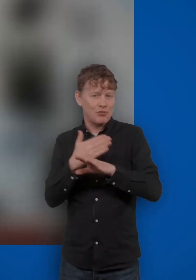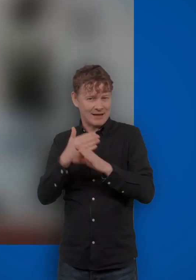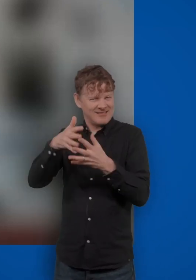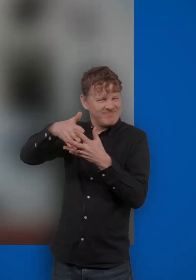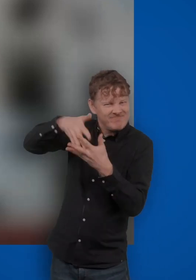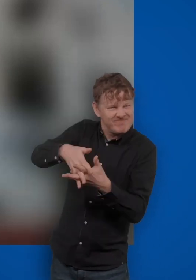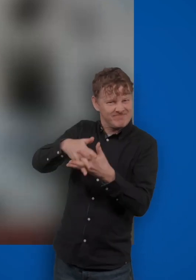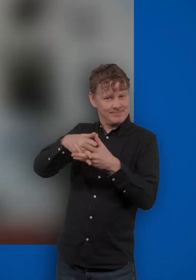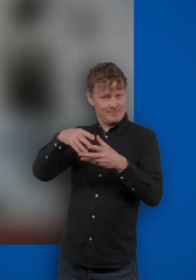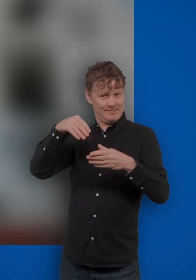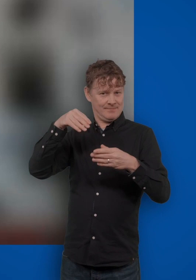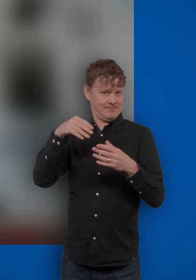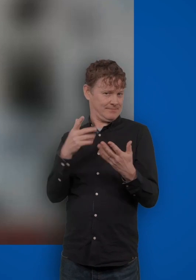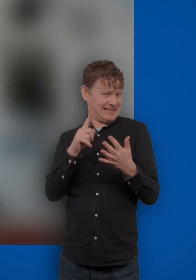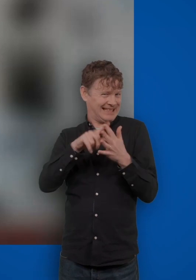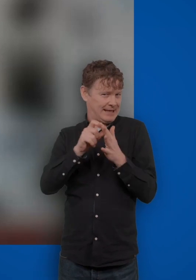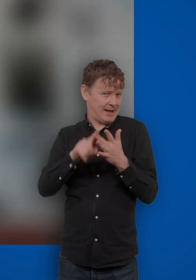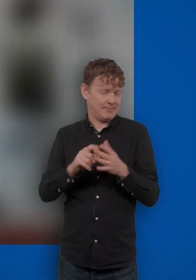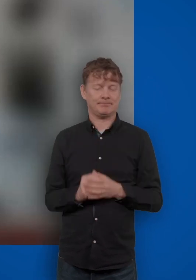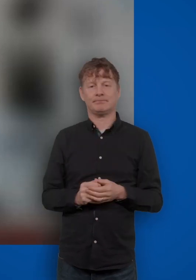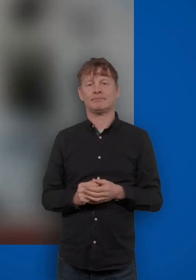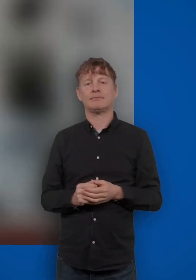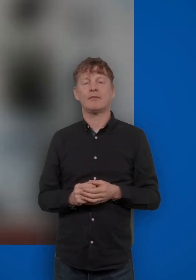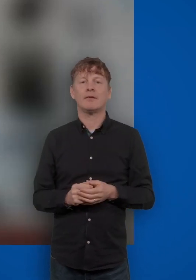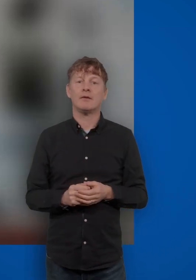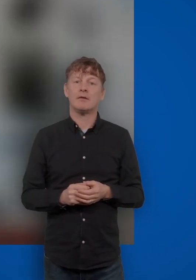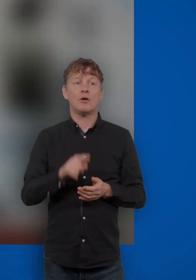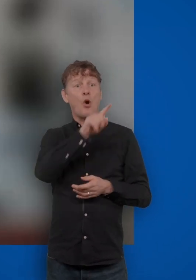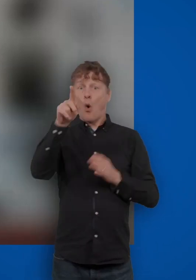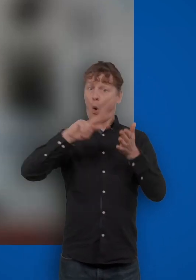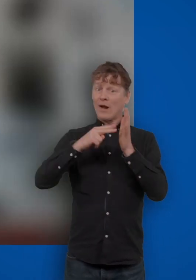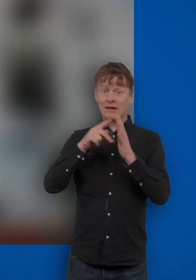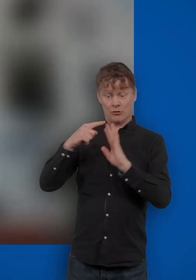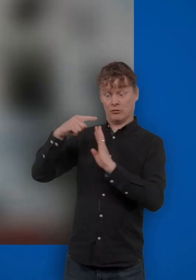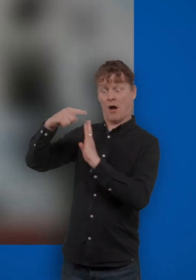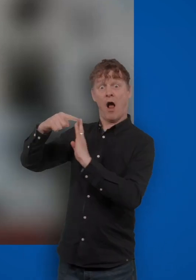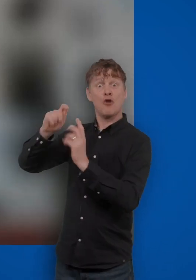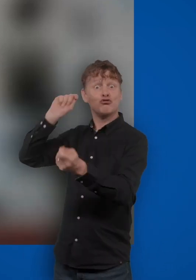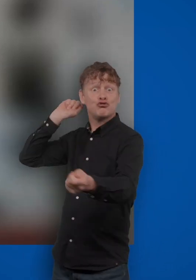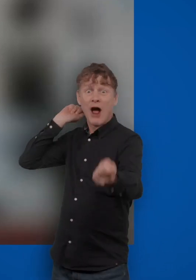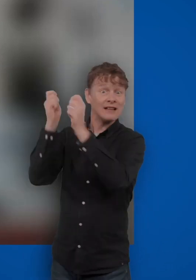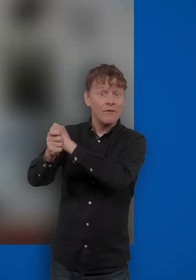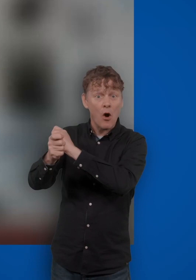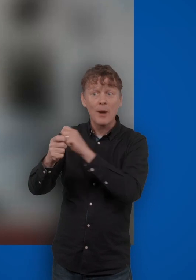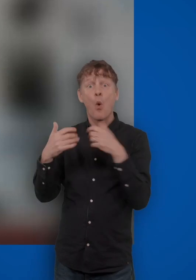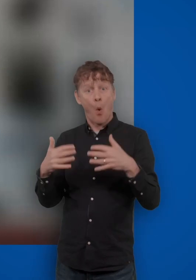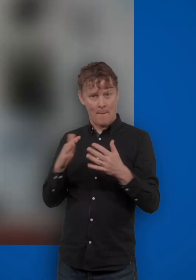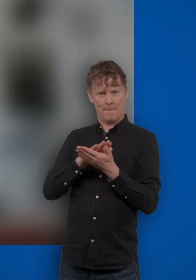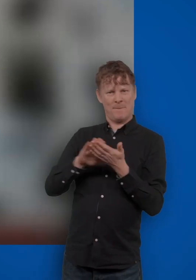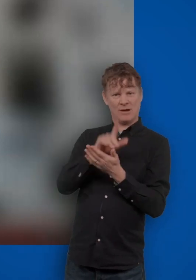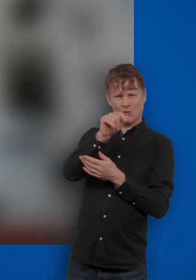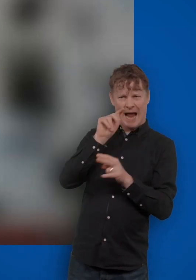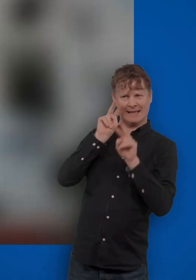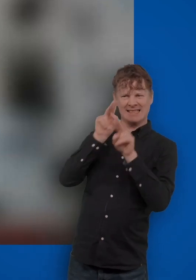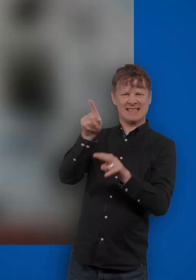for embedding that diversity and inclusion. And where organisations are transforming, we'll be able to see that the approach